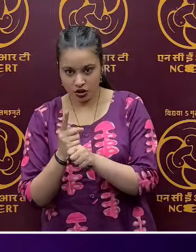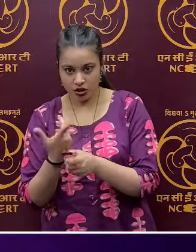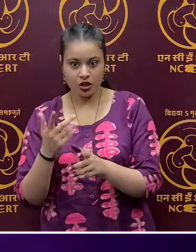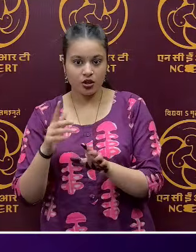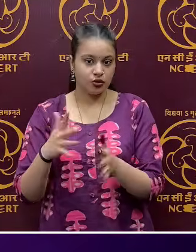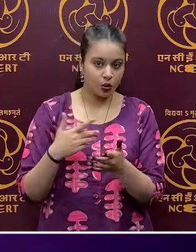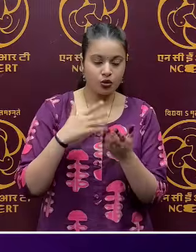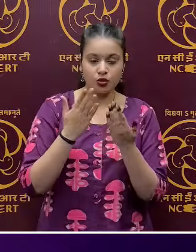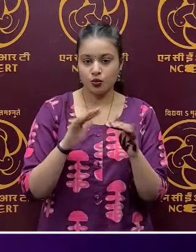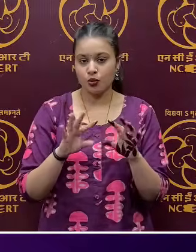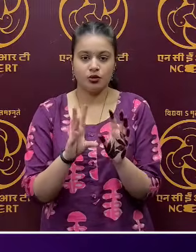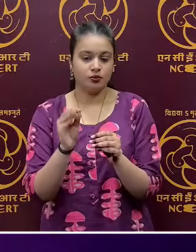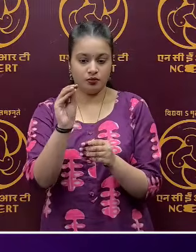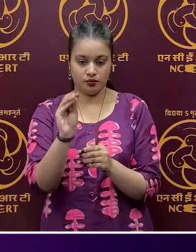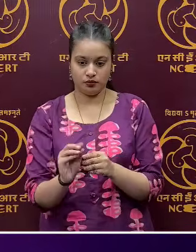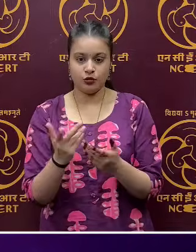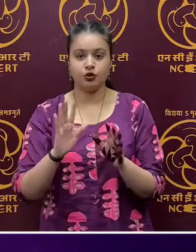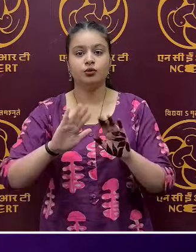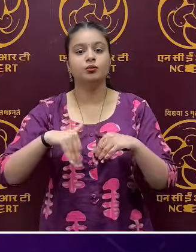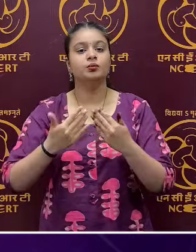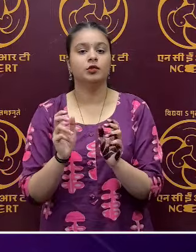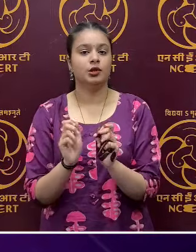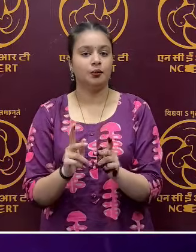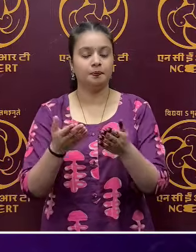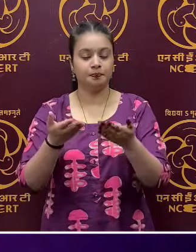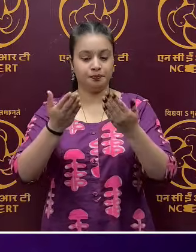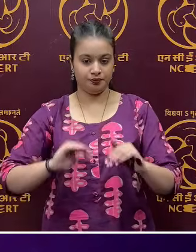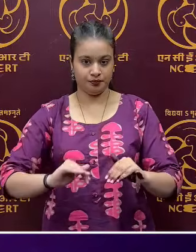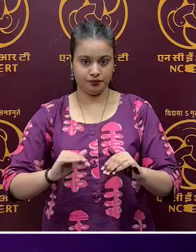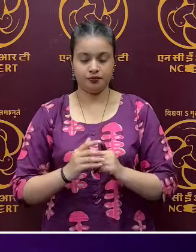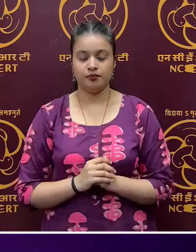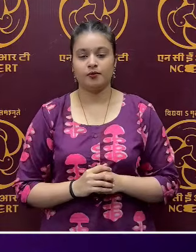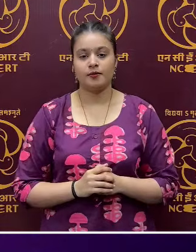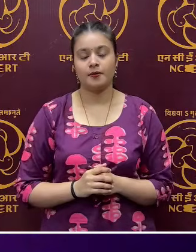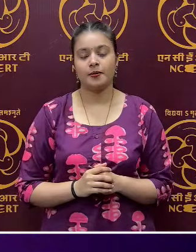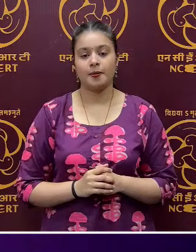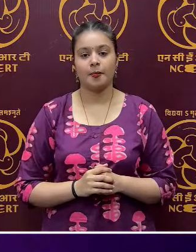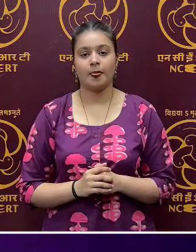learner. Alright, so here we go,